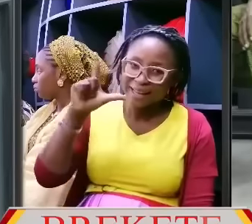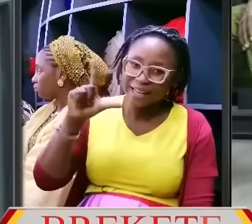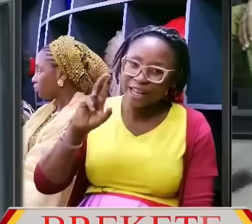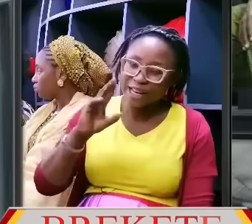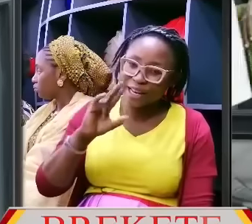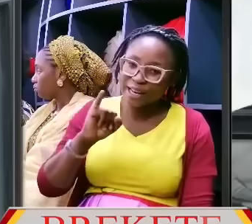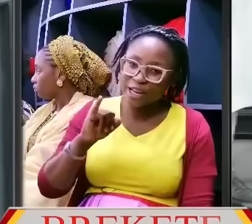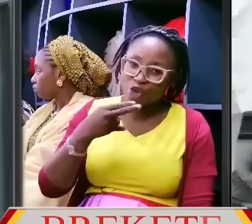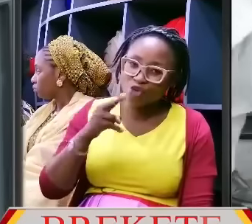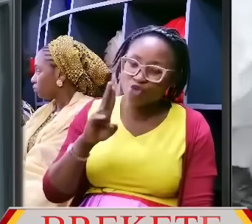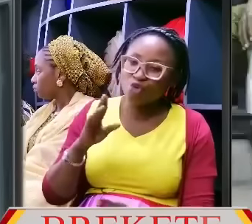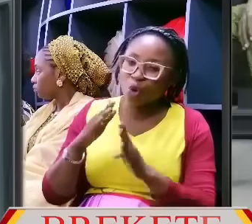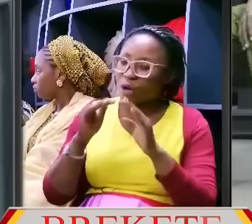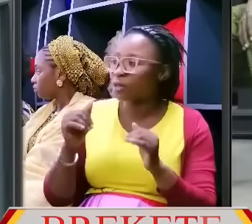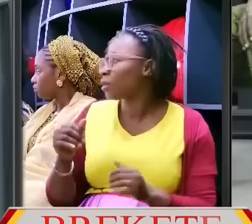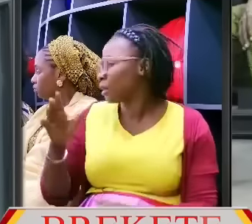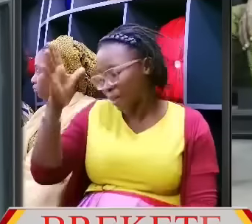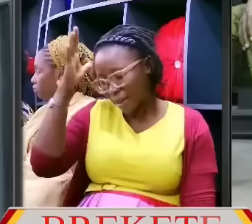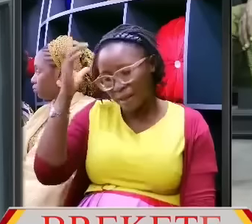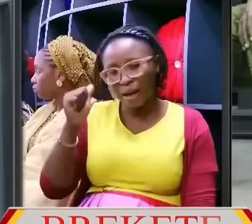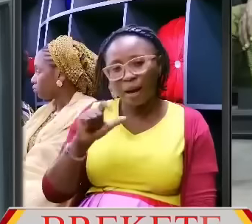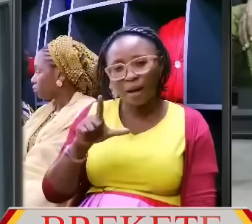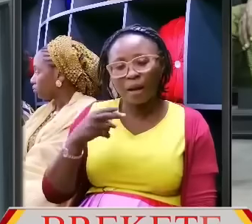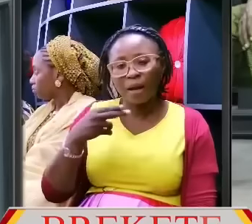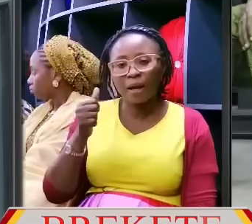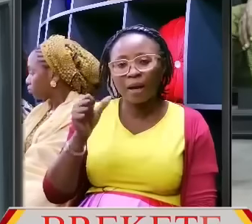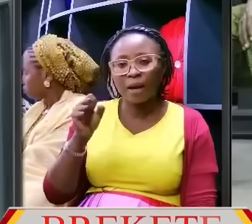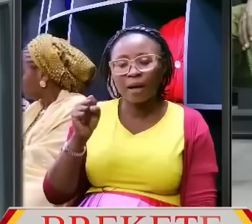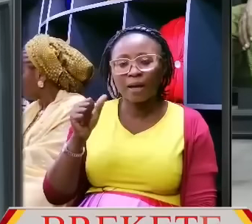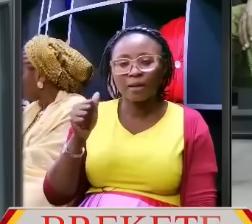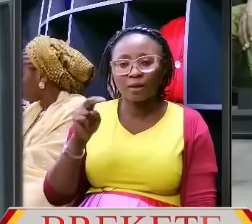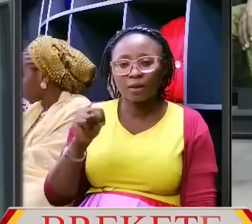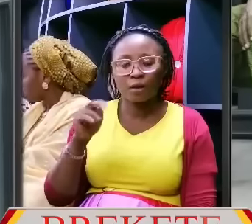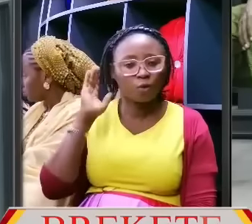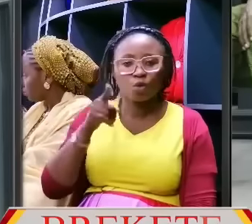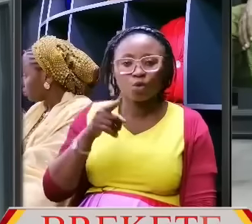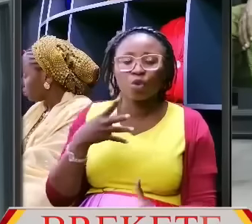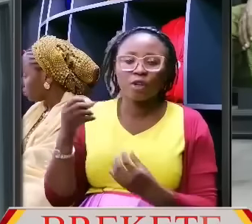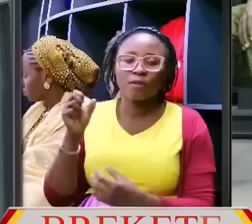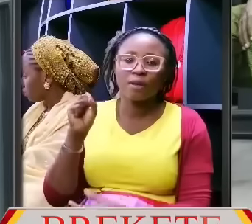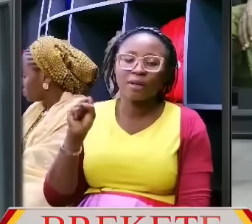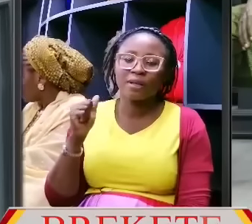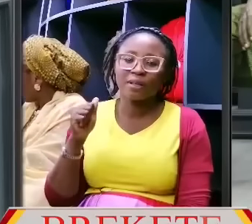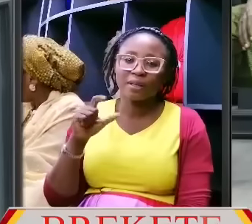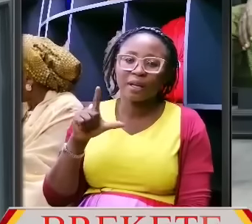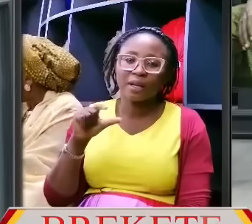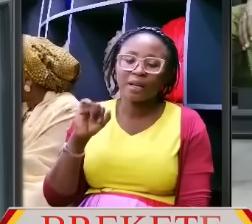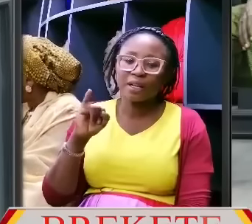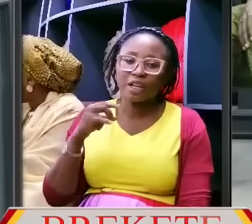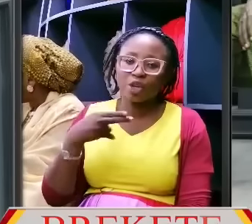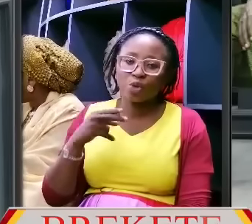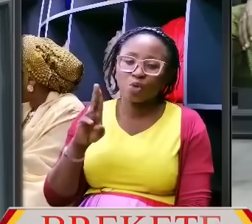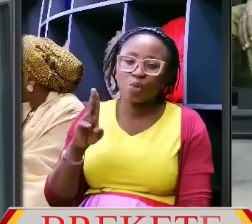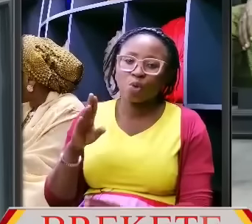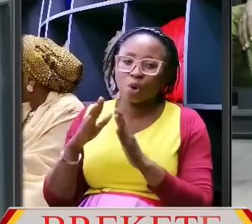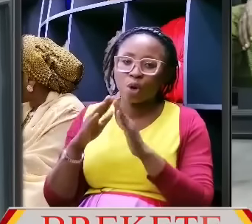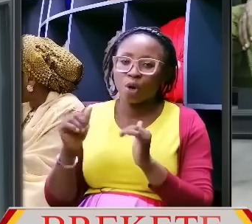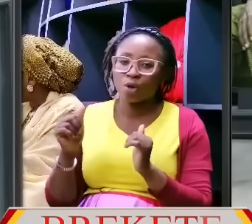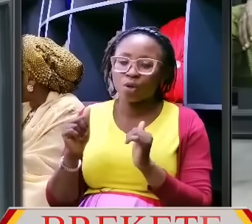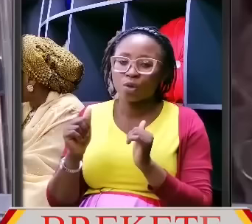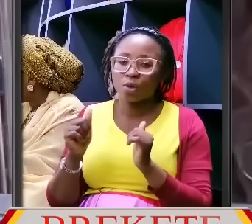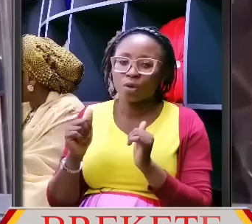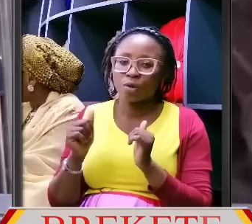that. Daddy Alassa. Yeah. You go leave Sally house with your family. I be you no go leave, sir. We